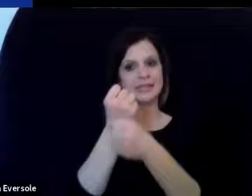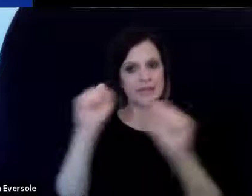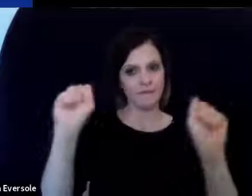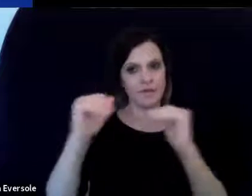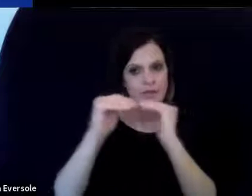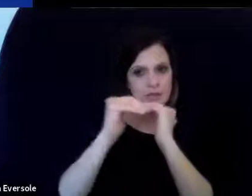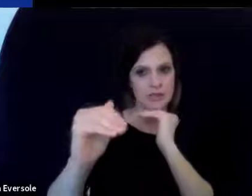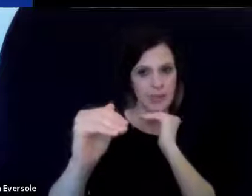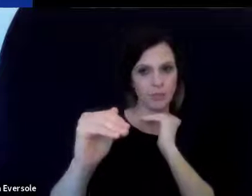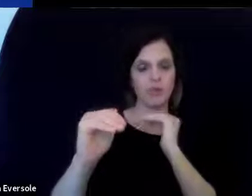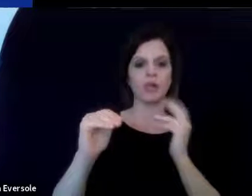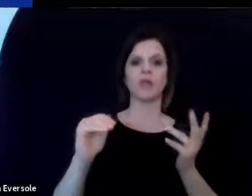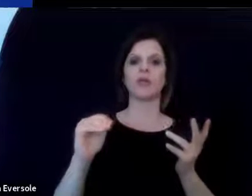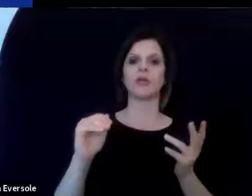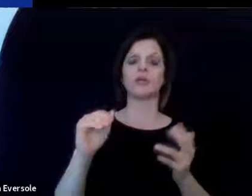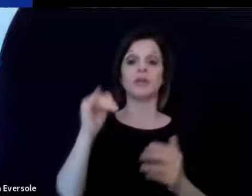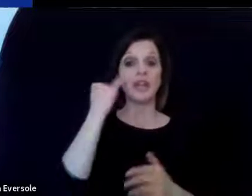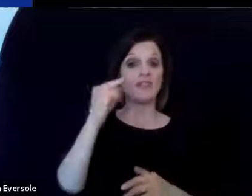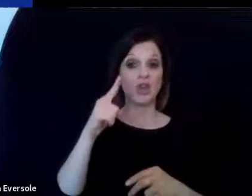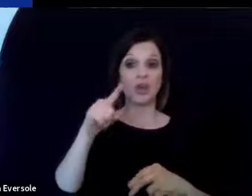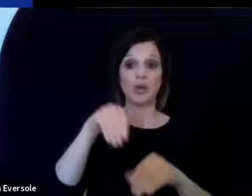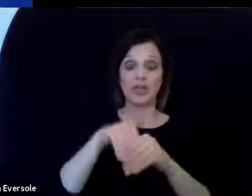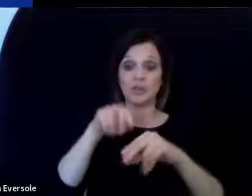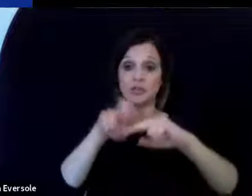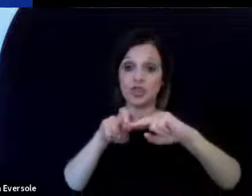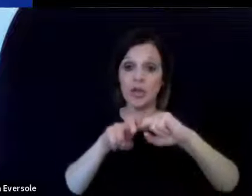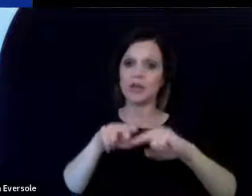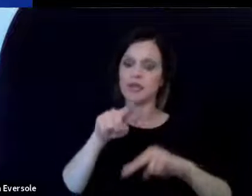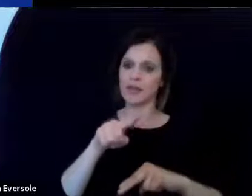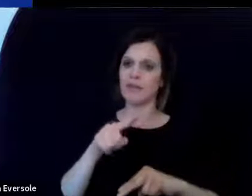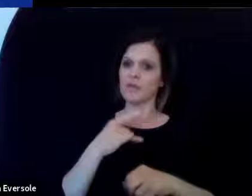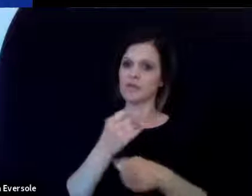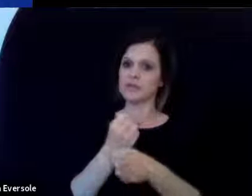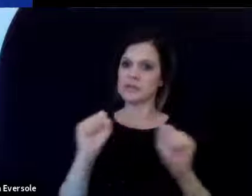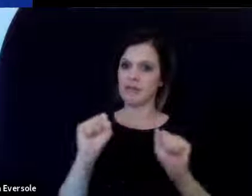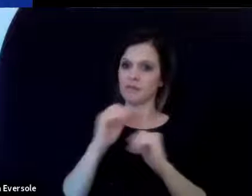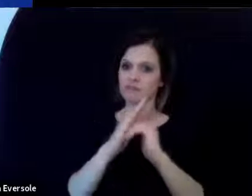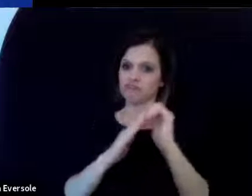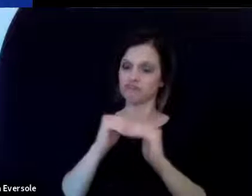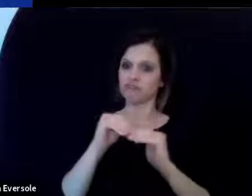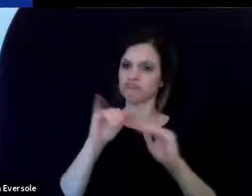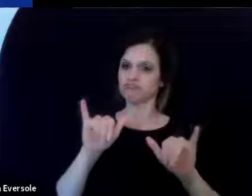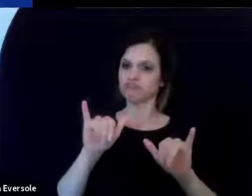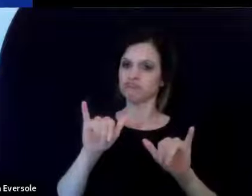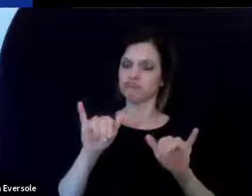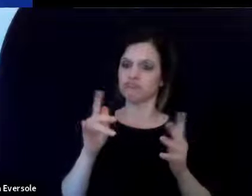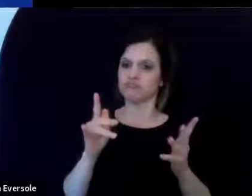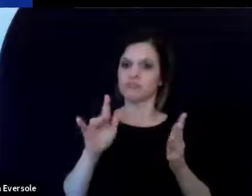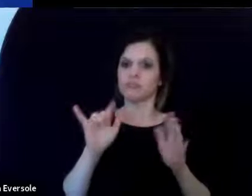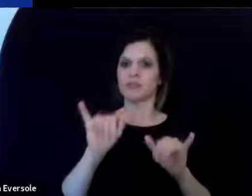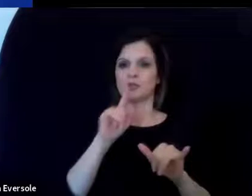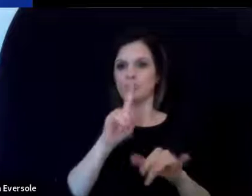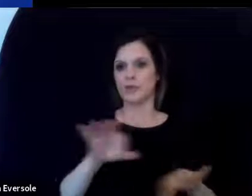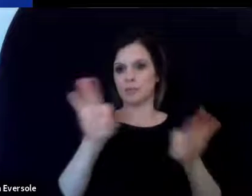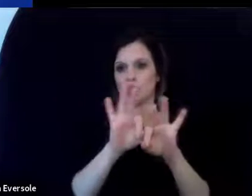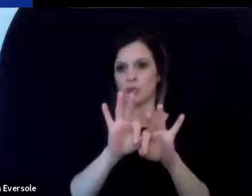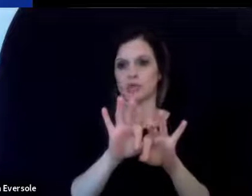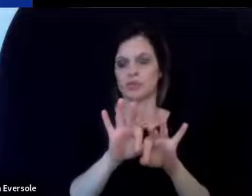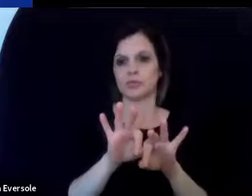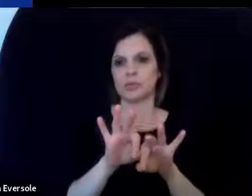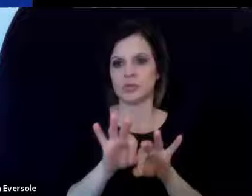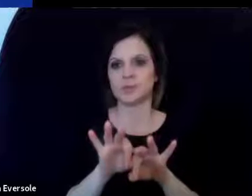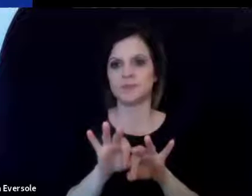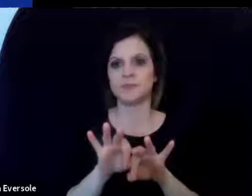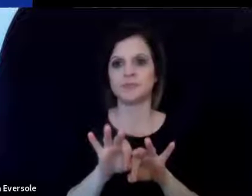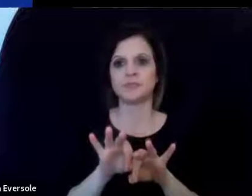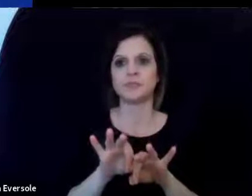in a chair or whatever, that they feel safe and comfortable so that they can use their remaining senses to actually